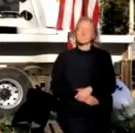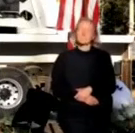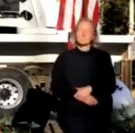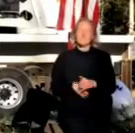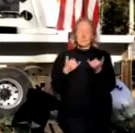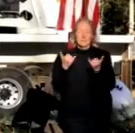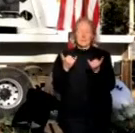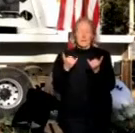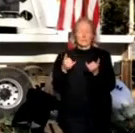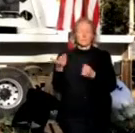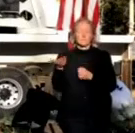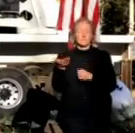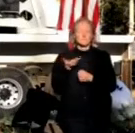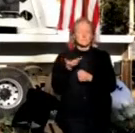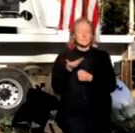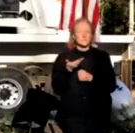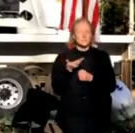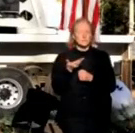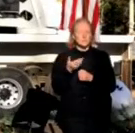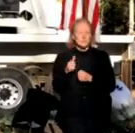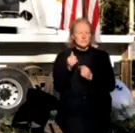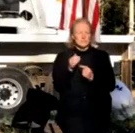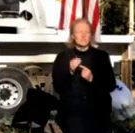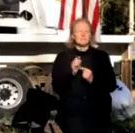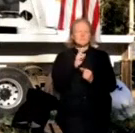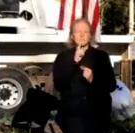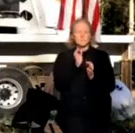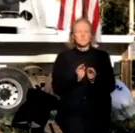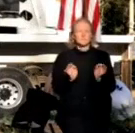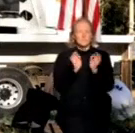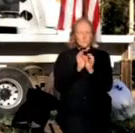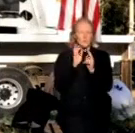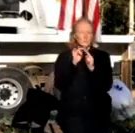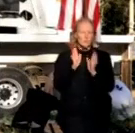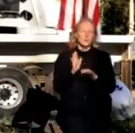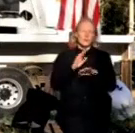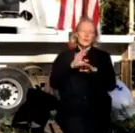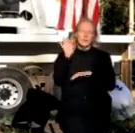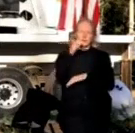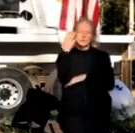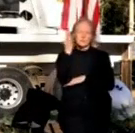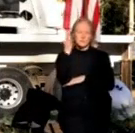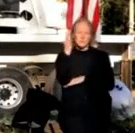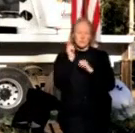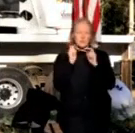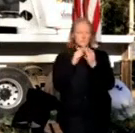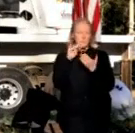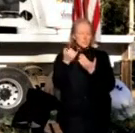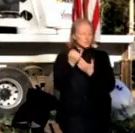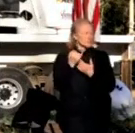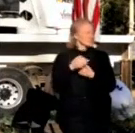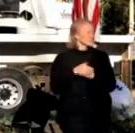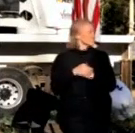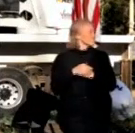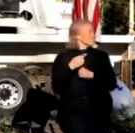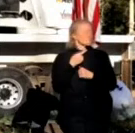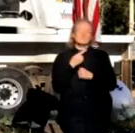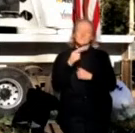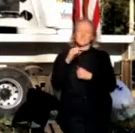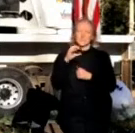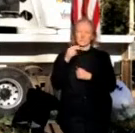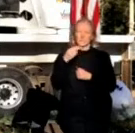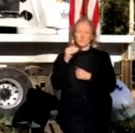And now I'd like to introduce another very important partner for us on the Christmas Tree Project, Choose Outdoors. And speaking on behalf of Choose